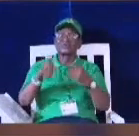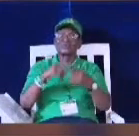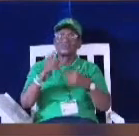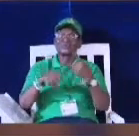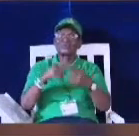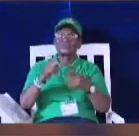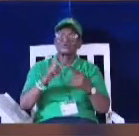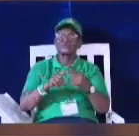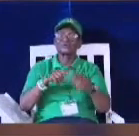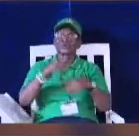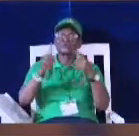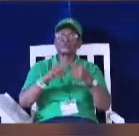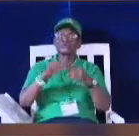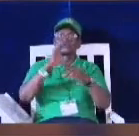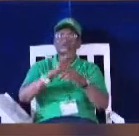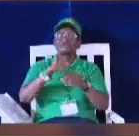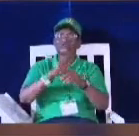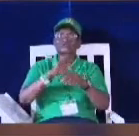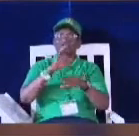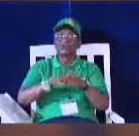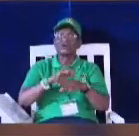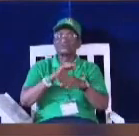we go to church on Sunday,